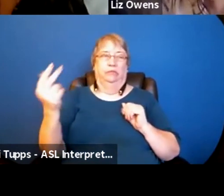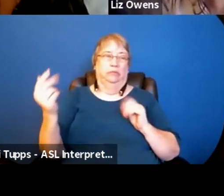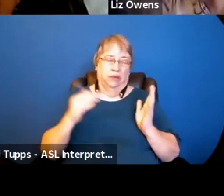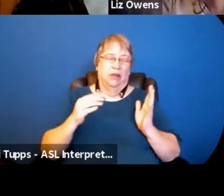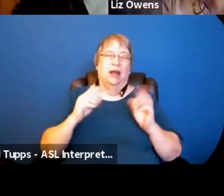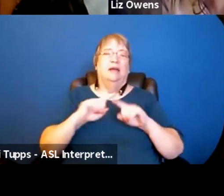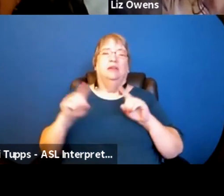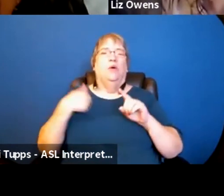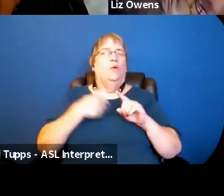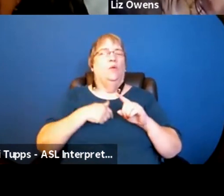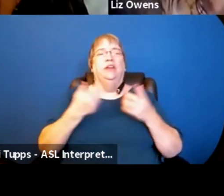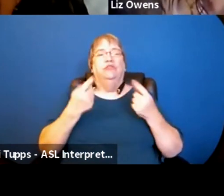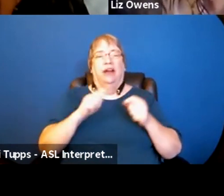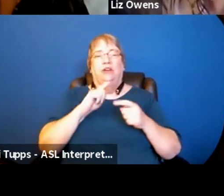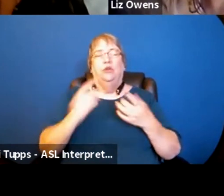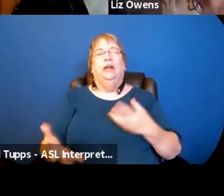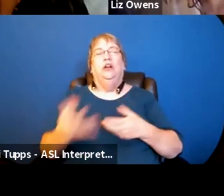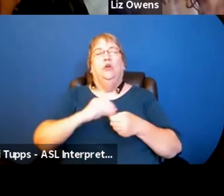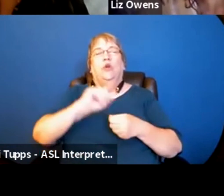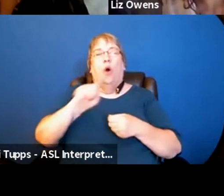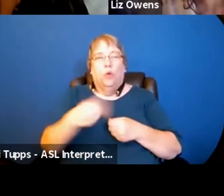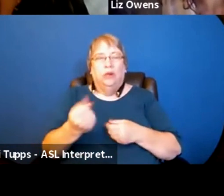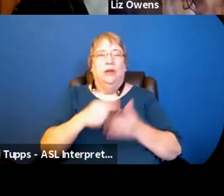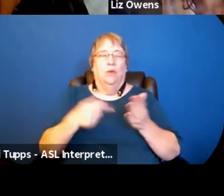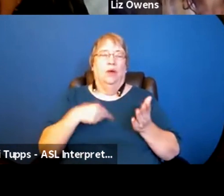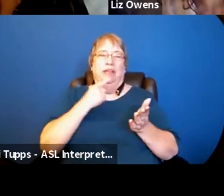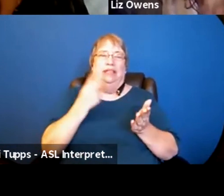like allowed it to come forward.